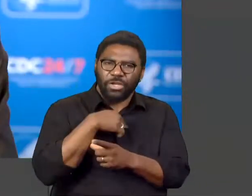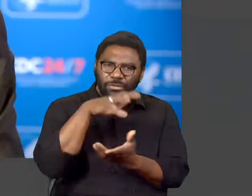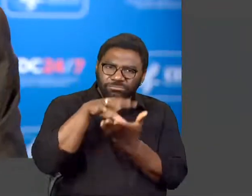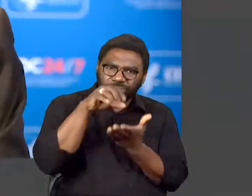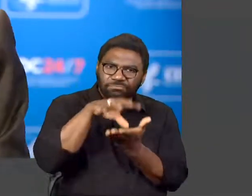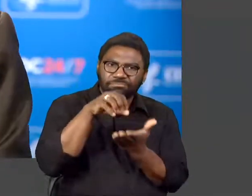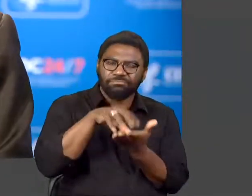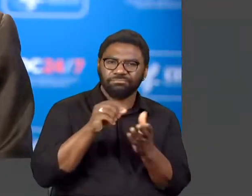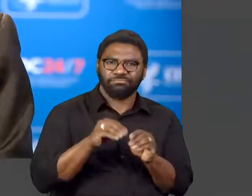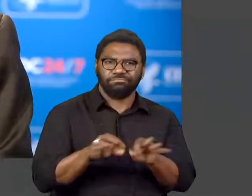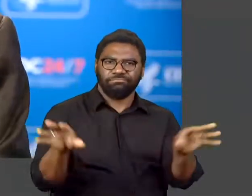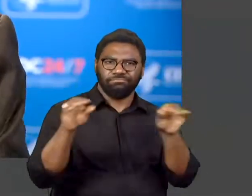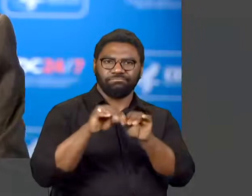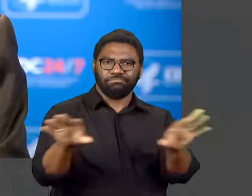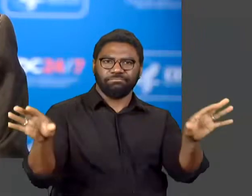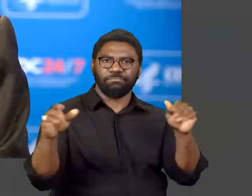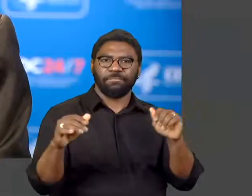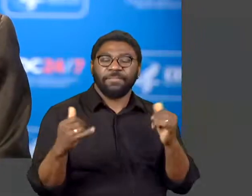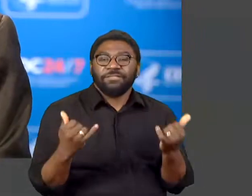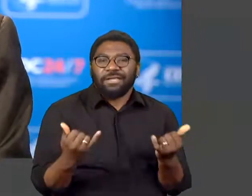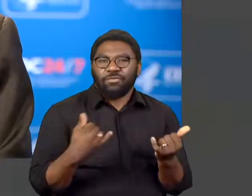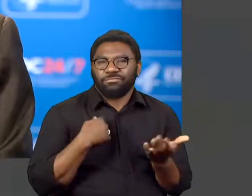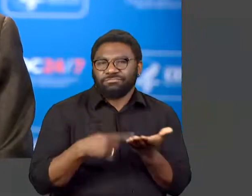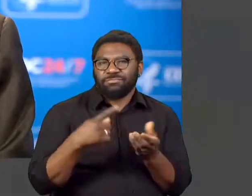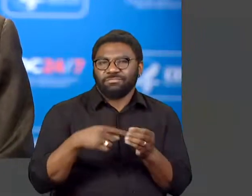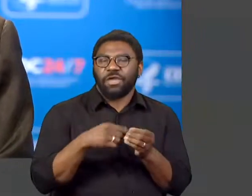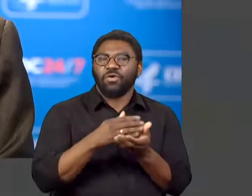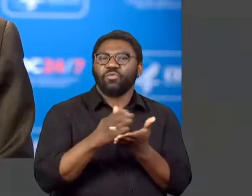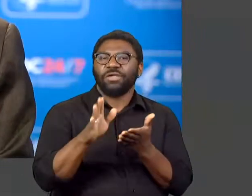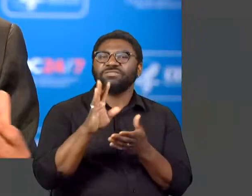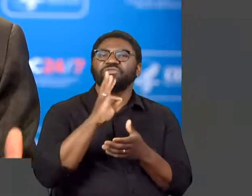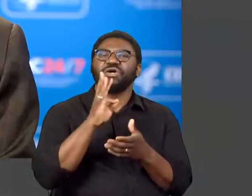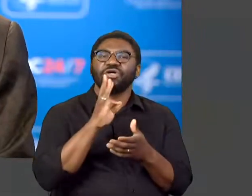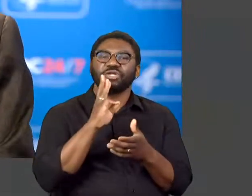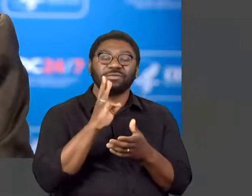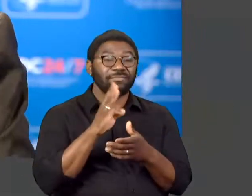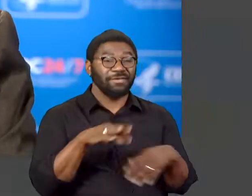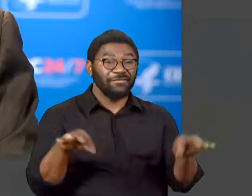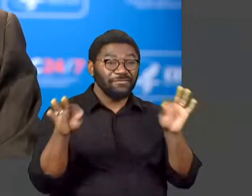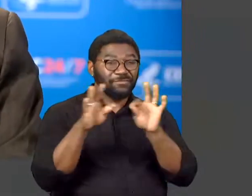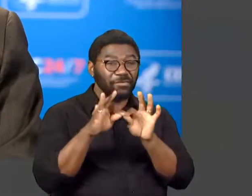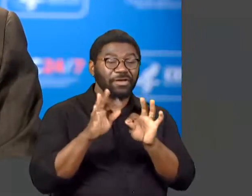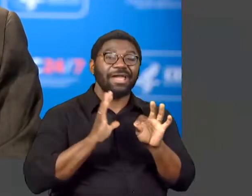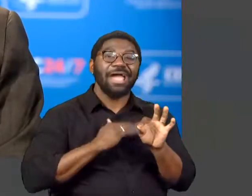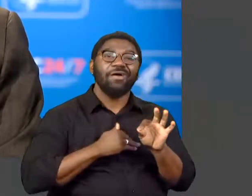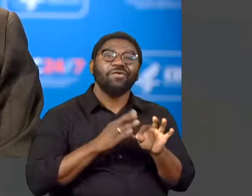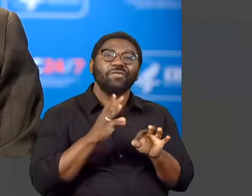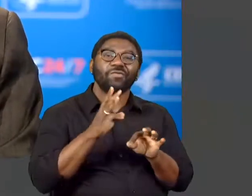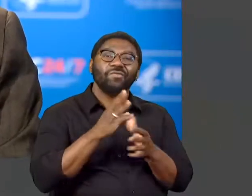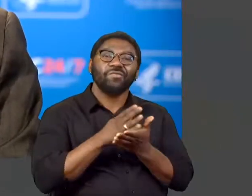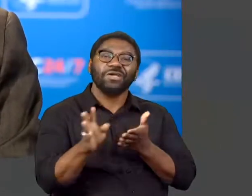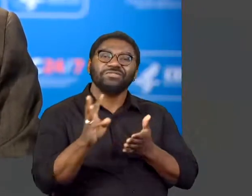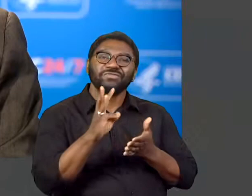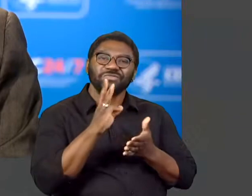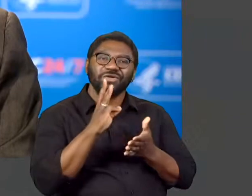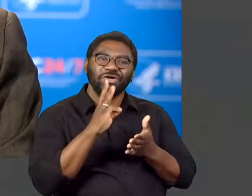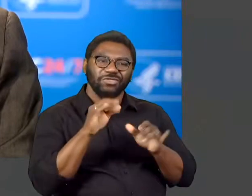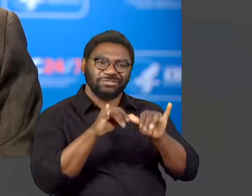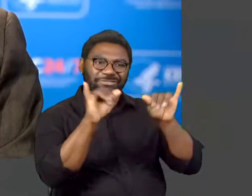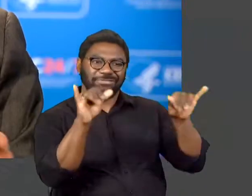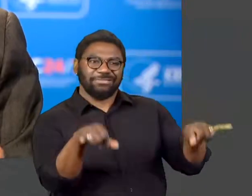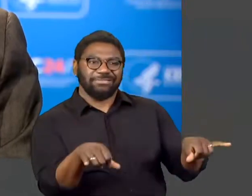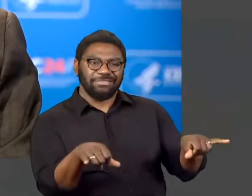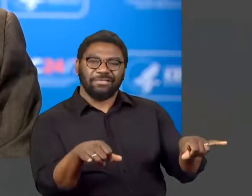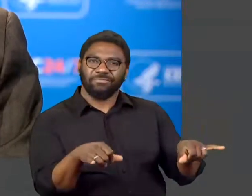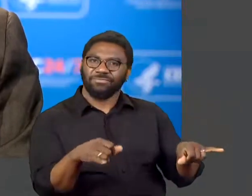talk a little bit about wastewater here, but let me first start by noting that our wastewater architecture is another example